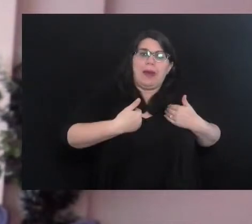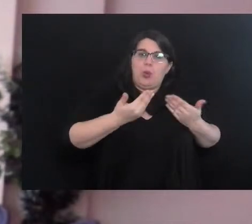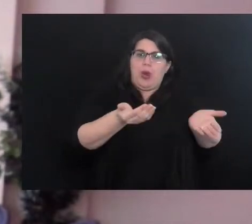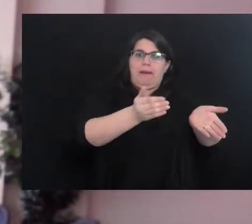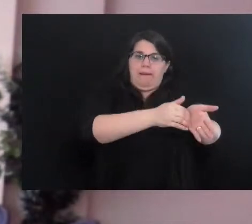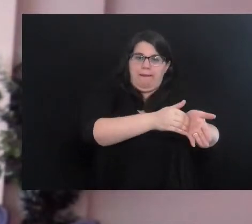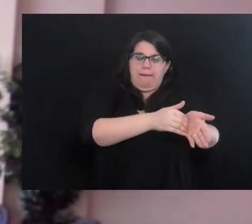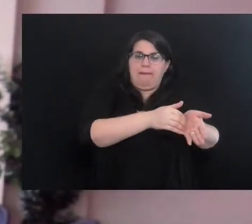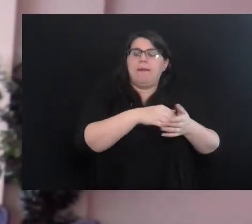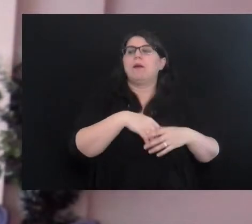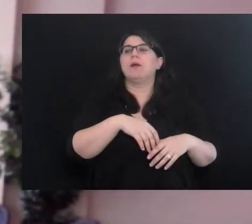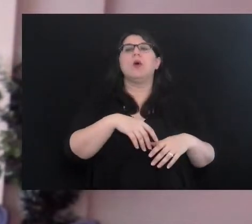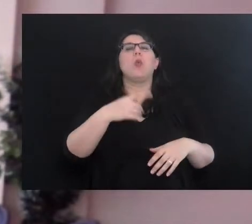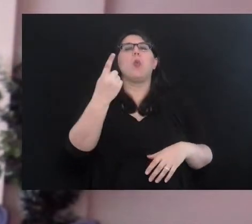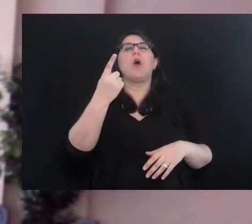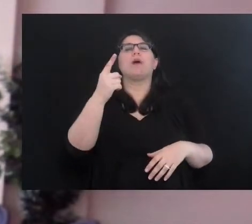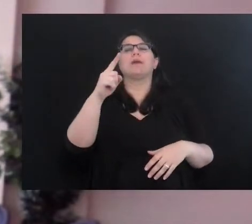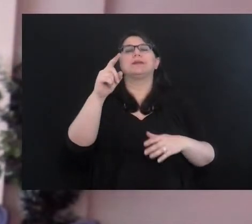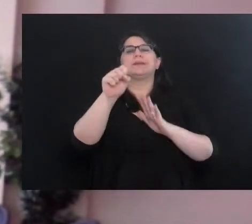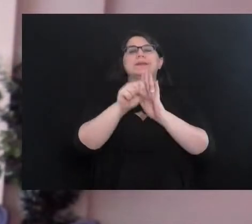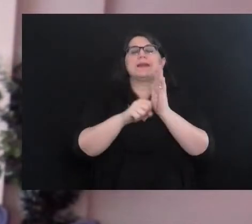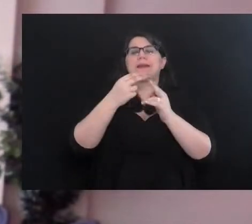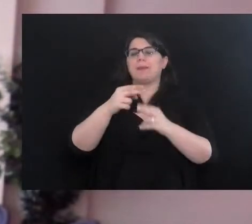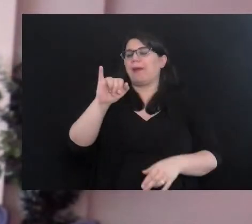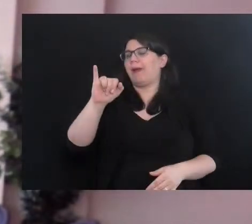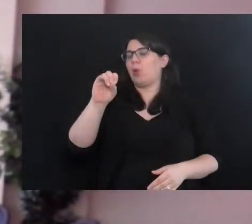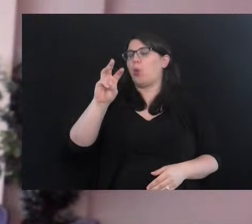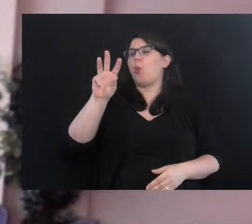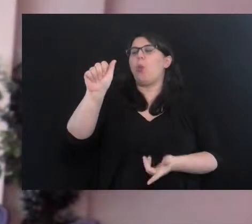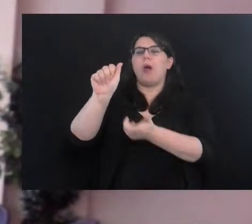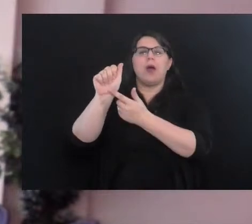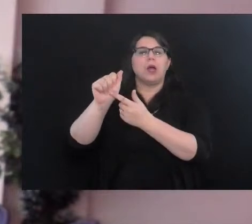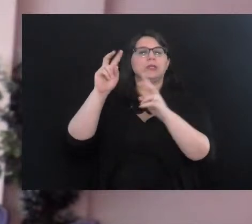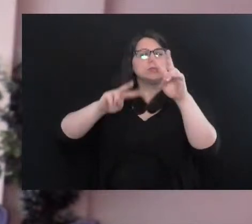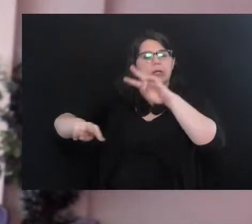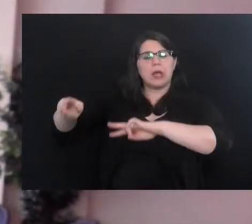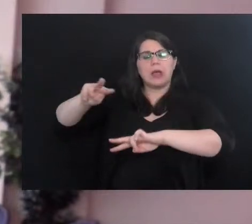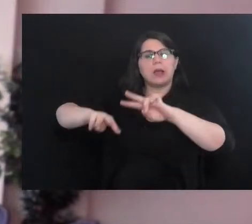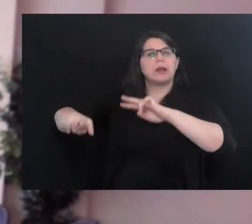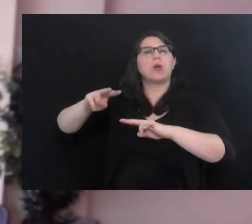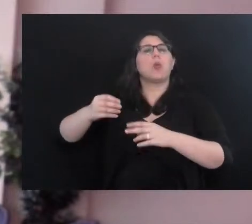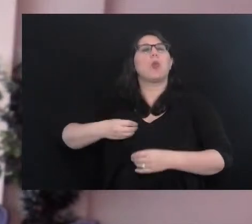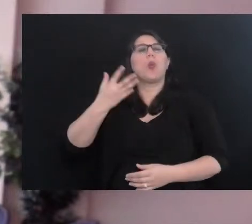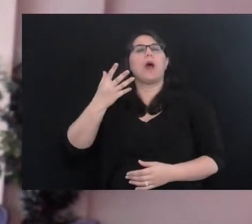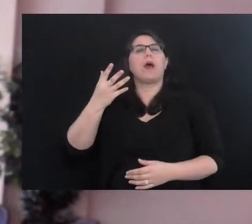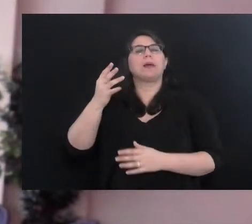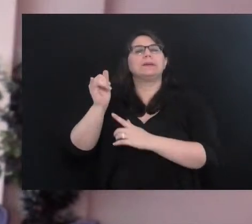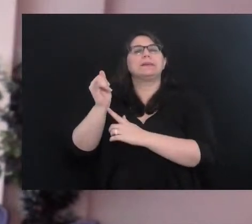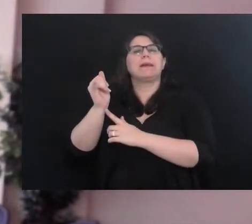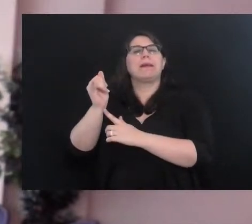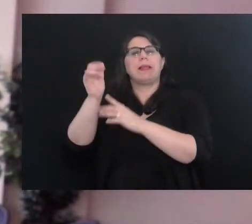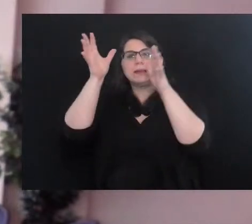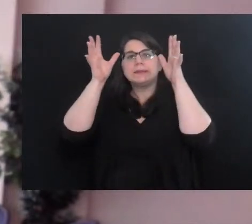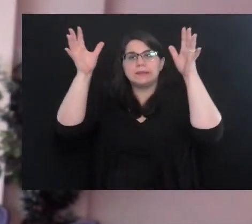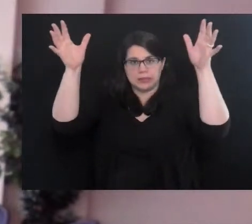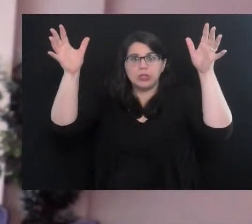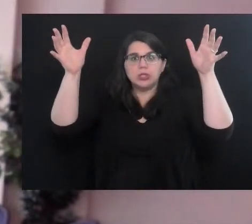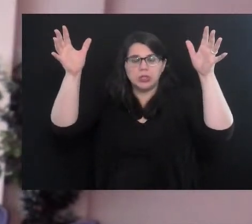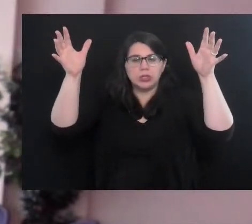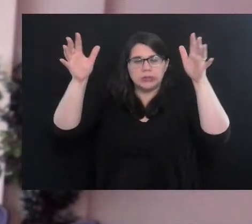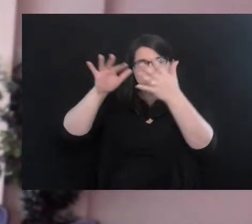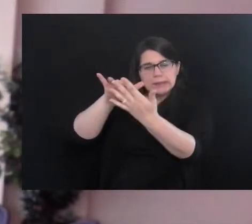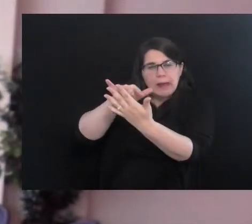in Iowa that looked at white-tailed deer, and about 30% of those tested in Iowa during a period of time